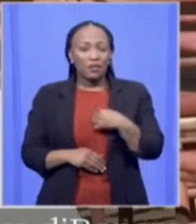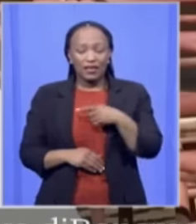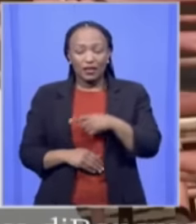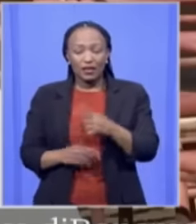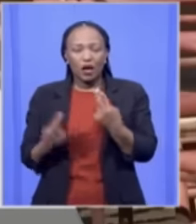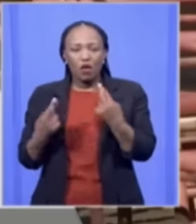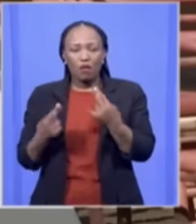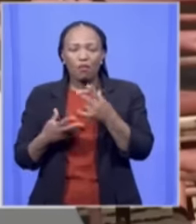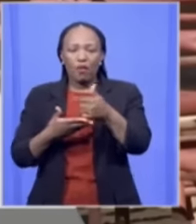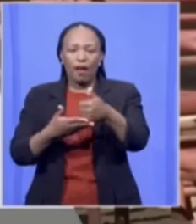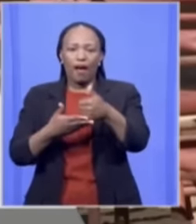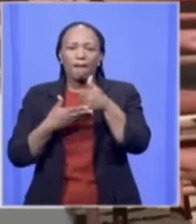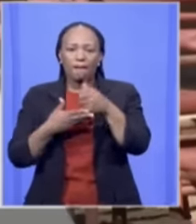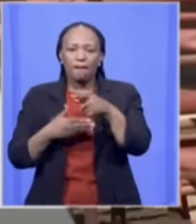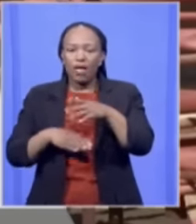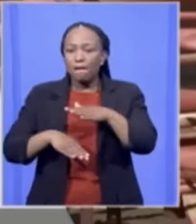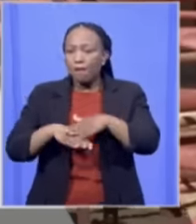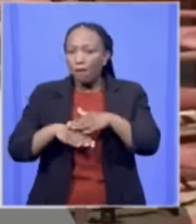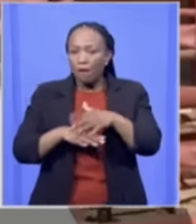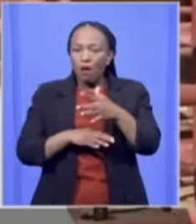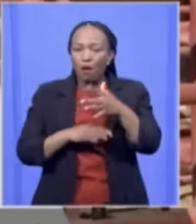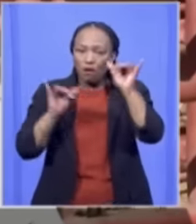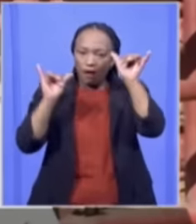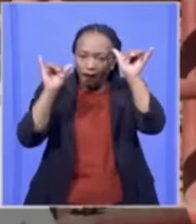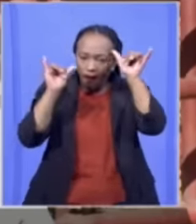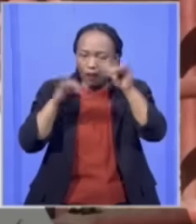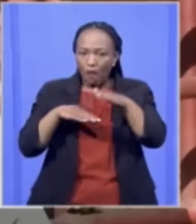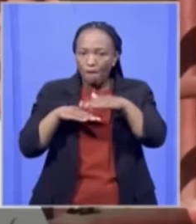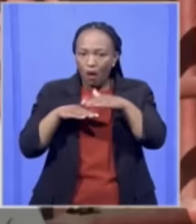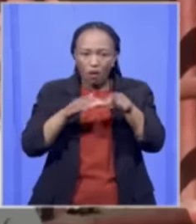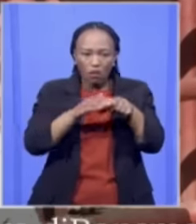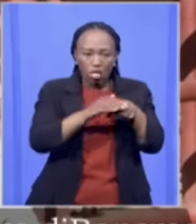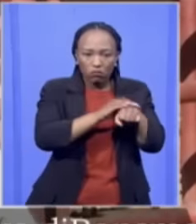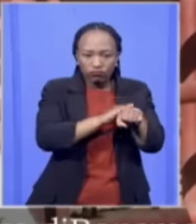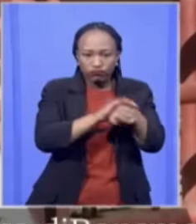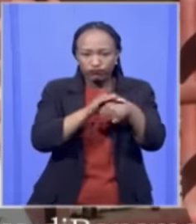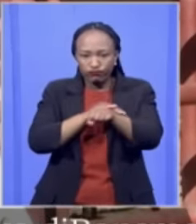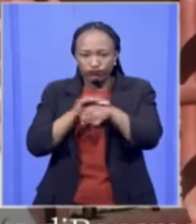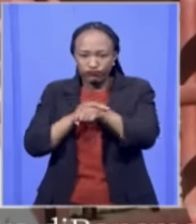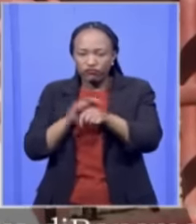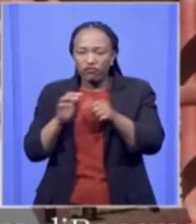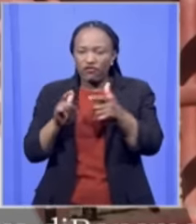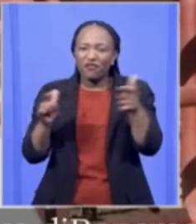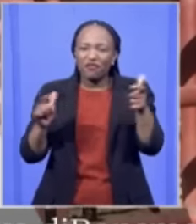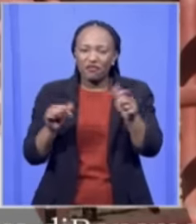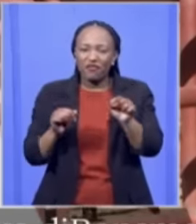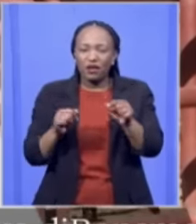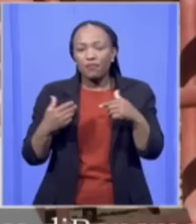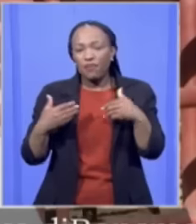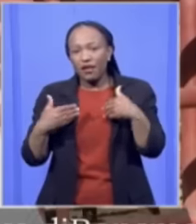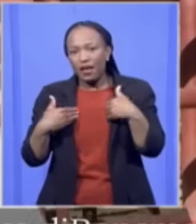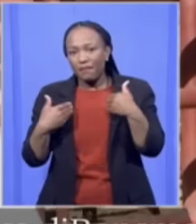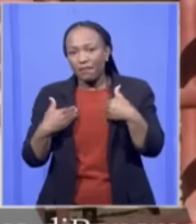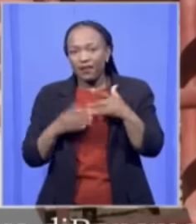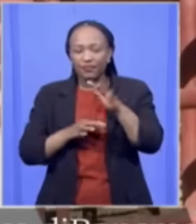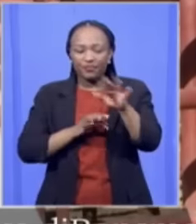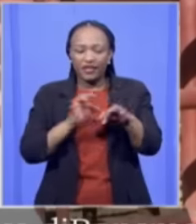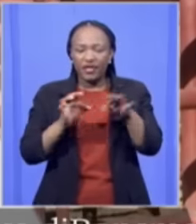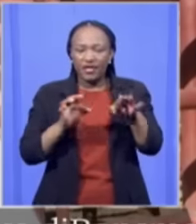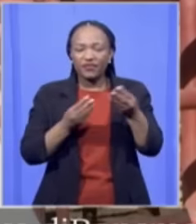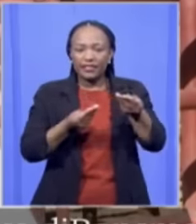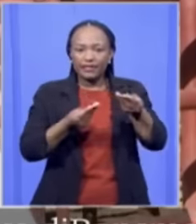ebile ke tlile go ungwela go tsweng mo go yone. I'm so happy ke kreile mpho tswa mo Red